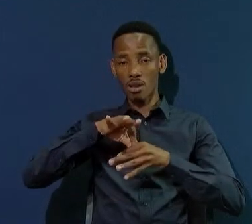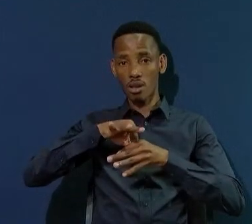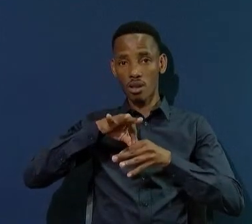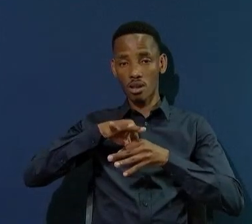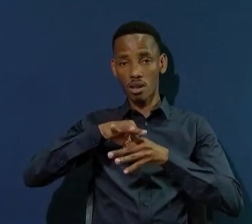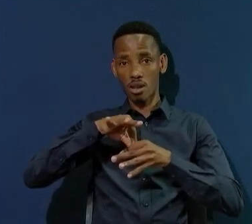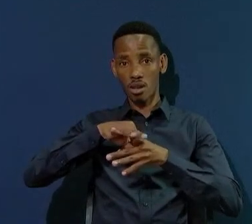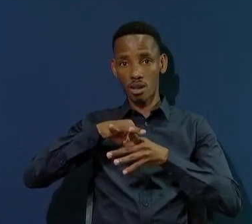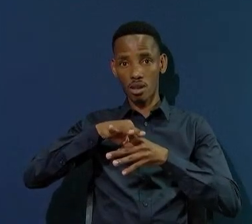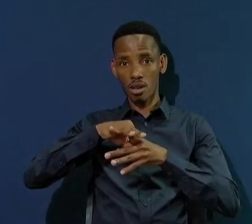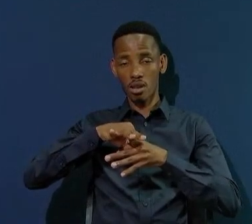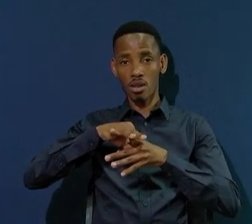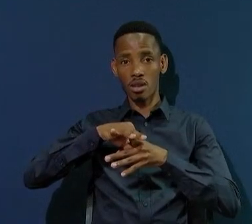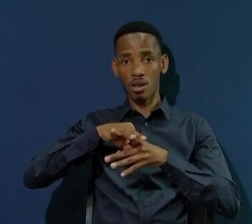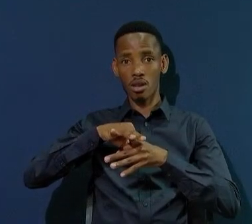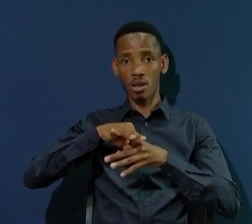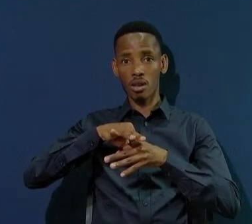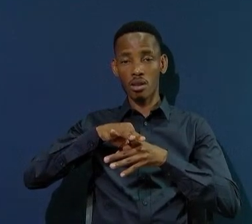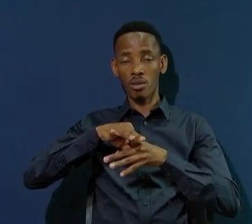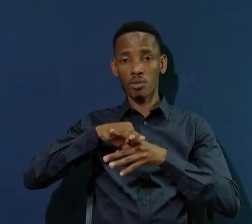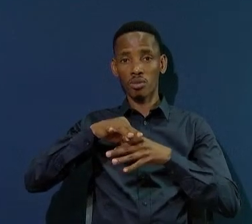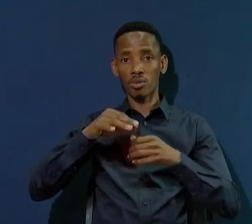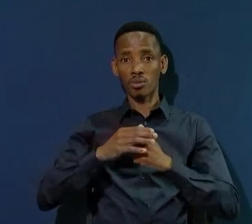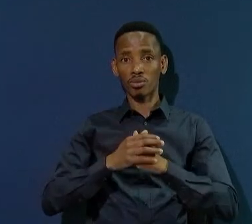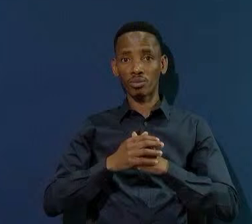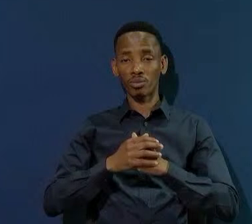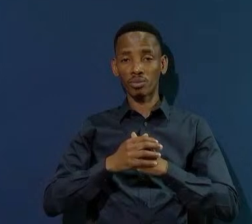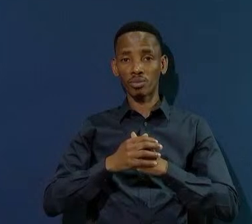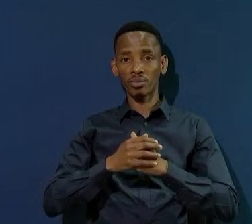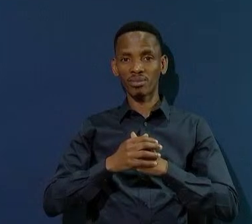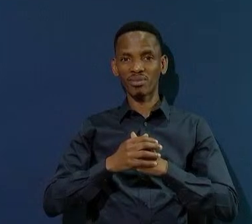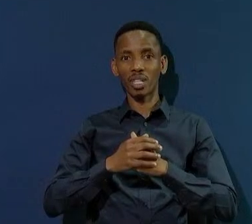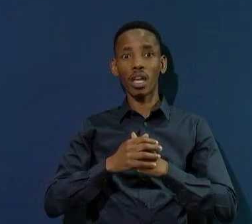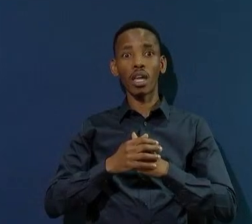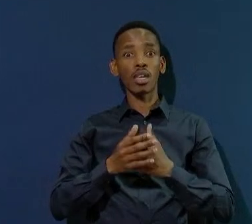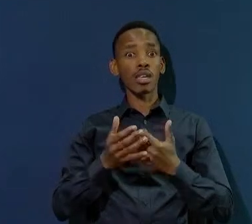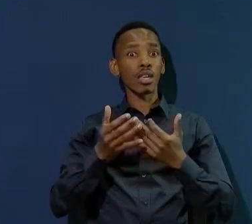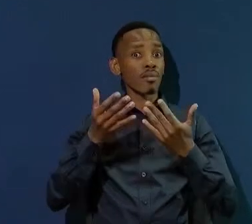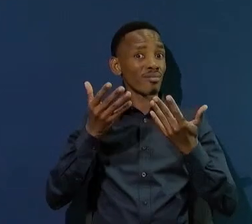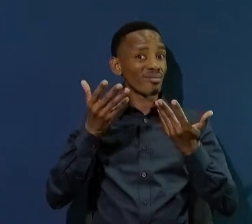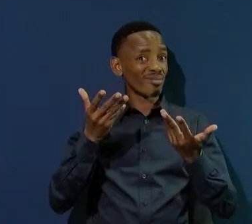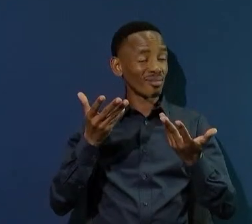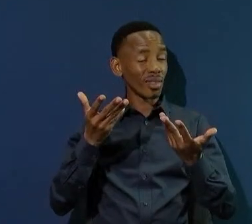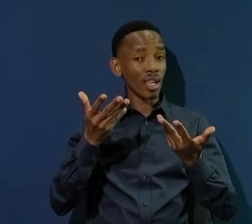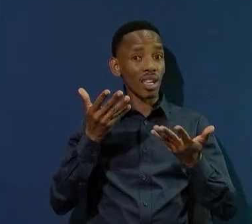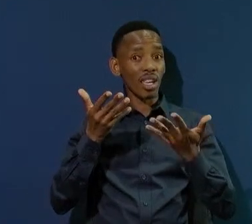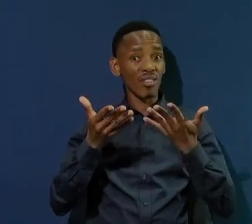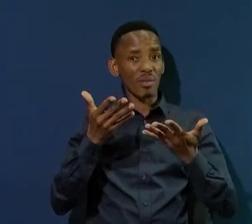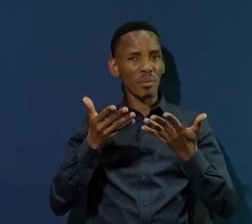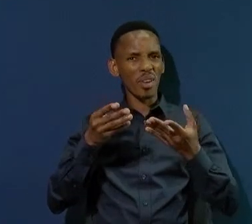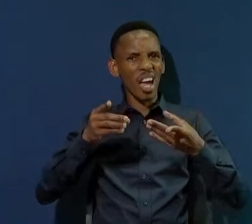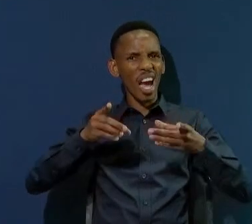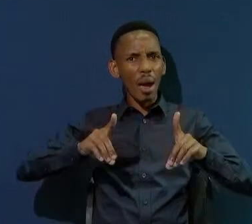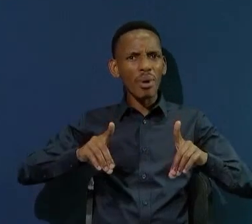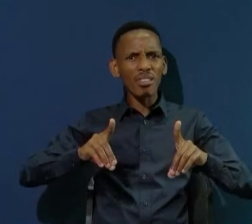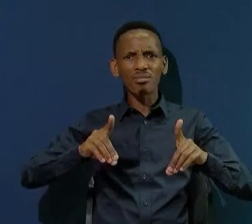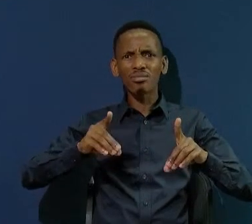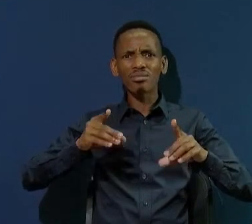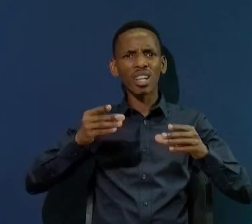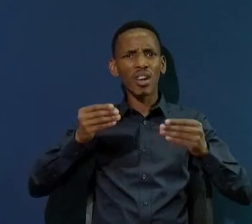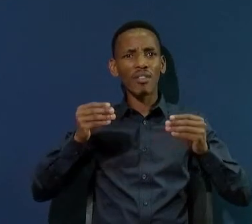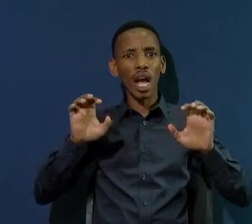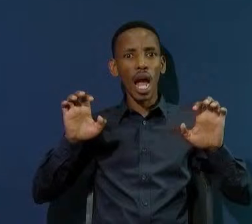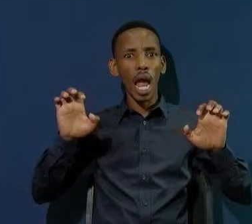gore e ne le mapalamente kana members of the National Assembly. How ka diragala gore go nne le an urgent matter that